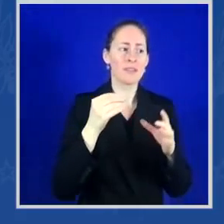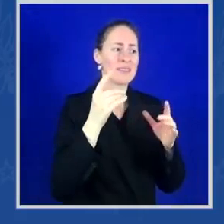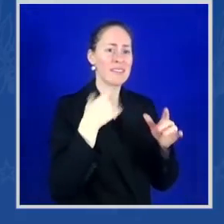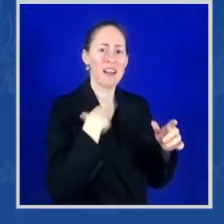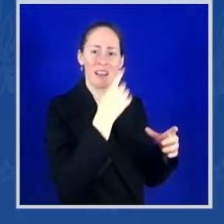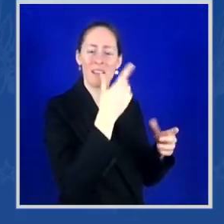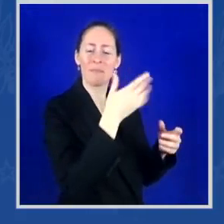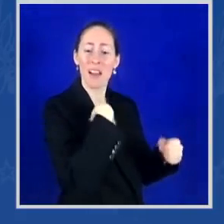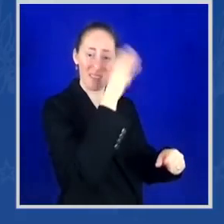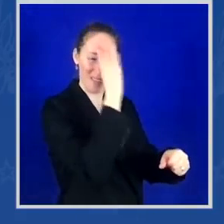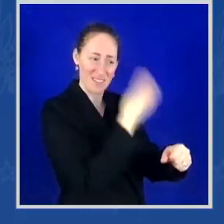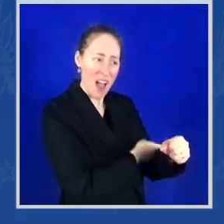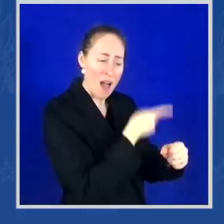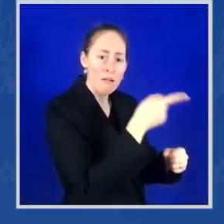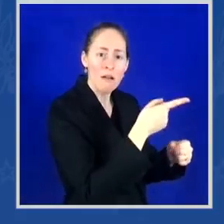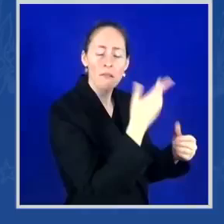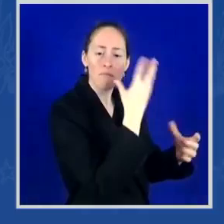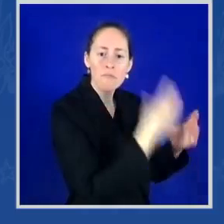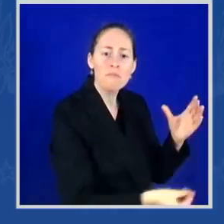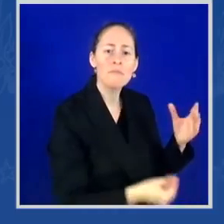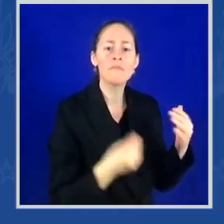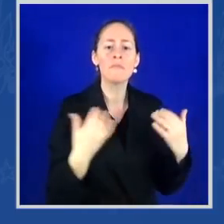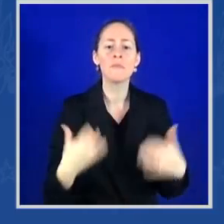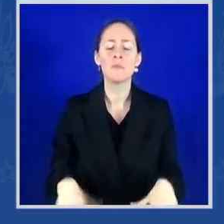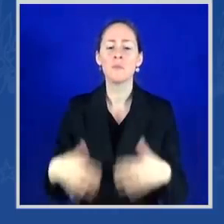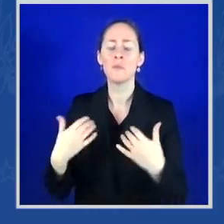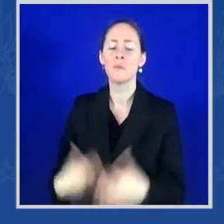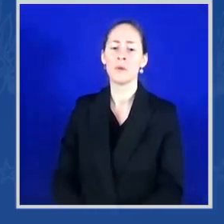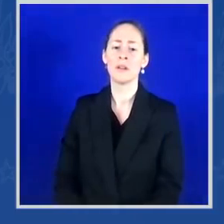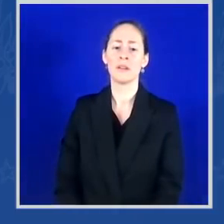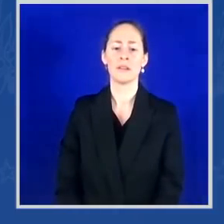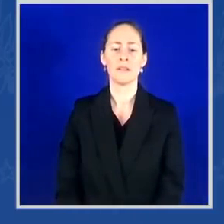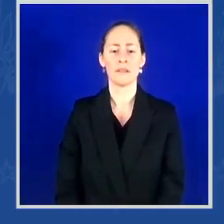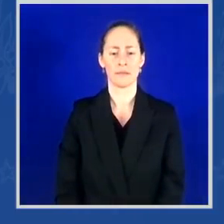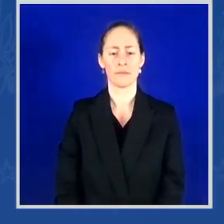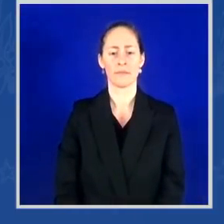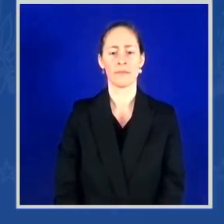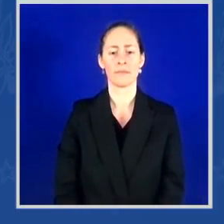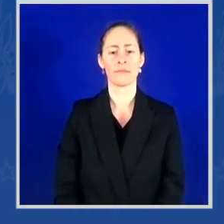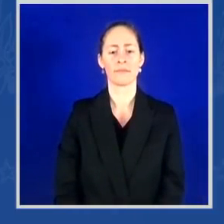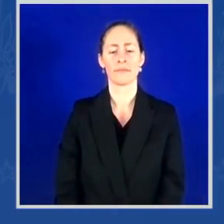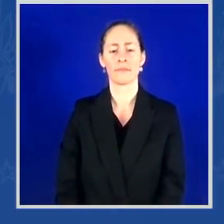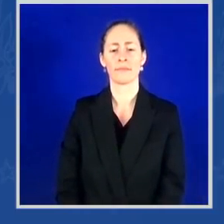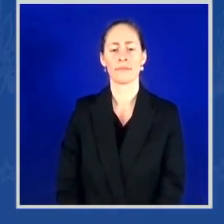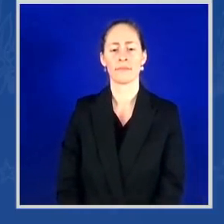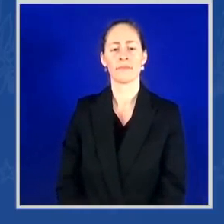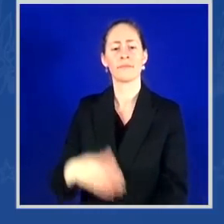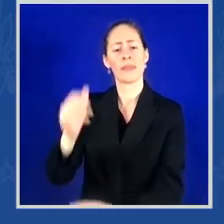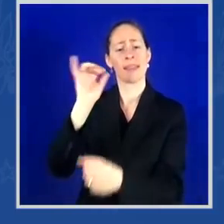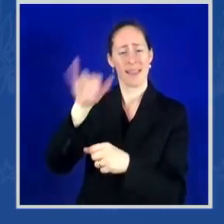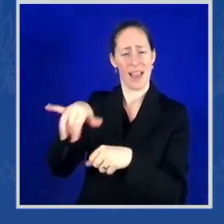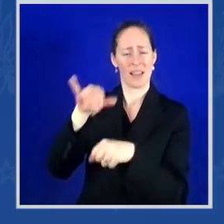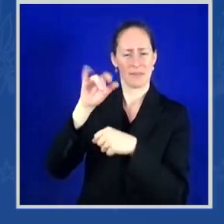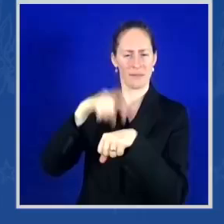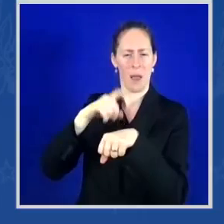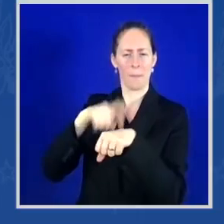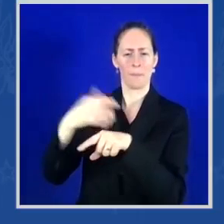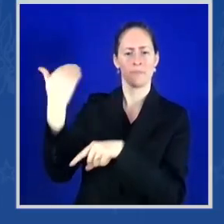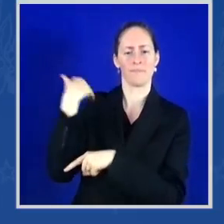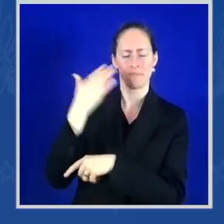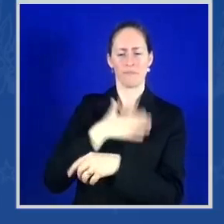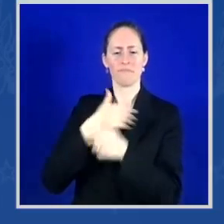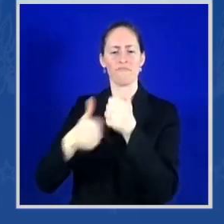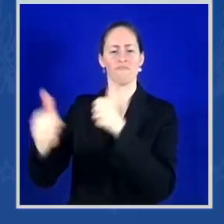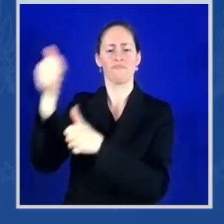honor in inviting us to a ceremony renaming the Delaware National Guard headquarters in Bo's honors. By the way, I'd